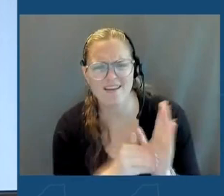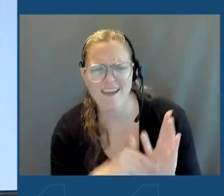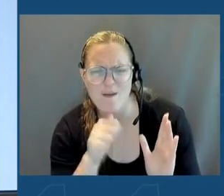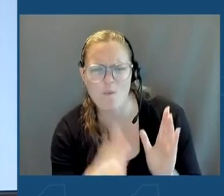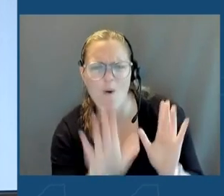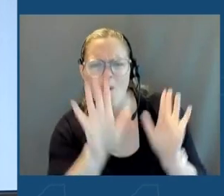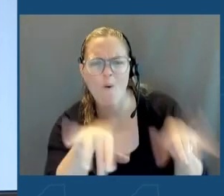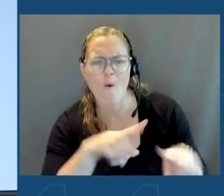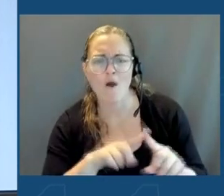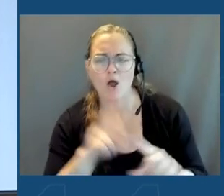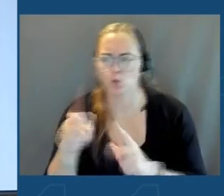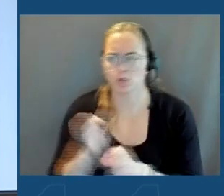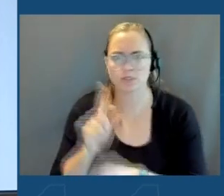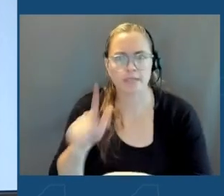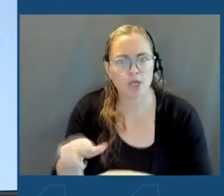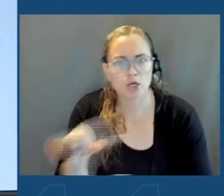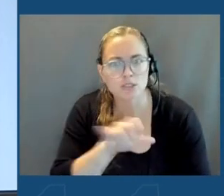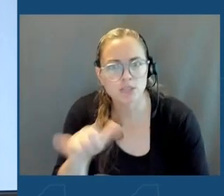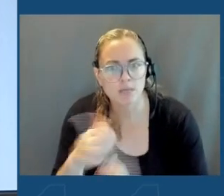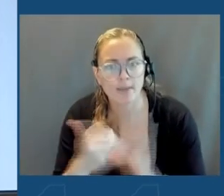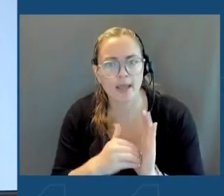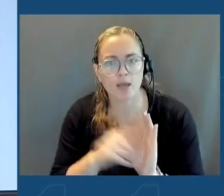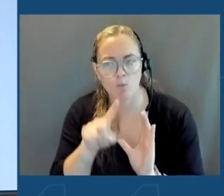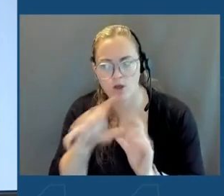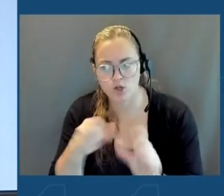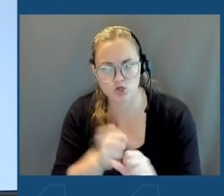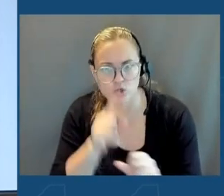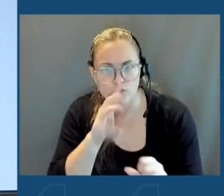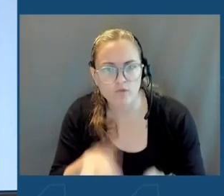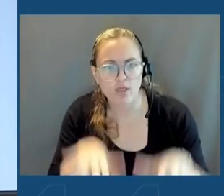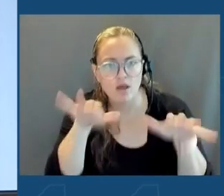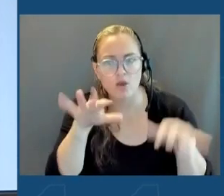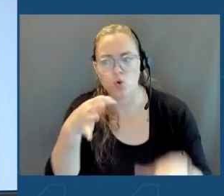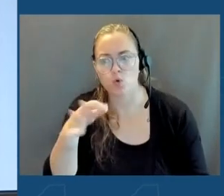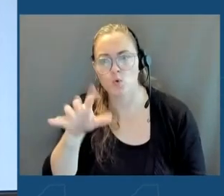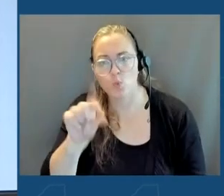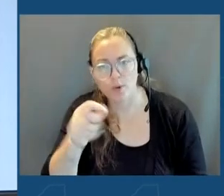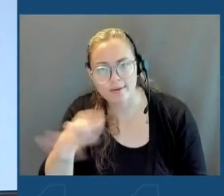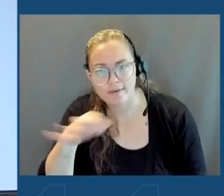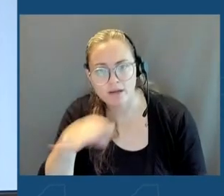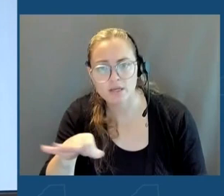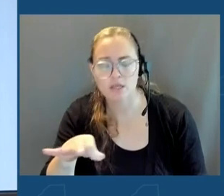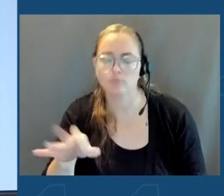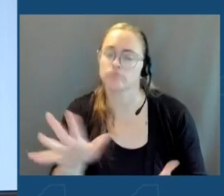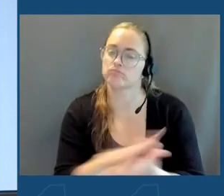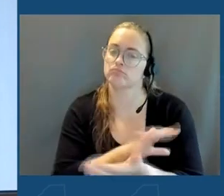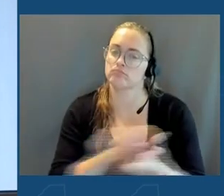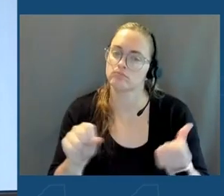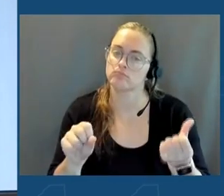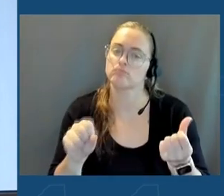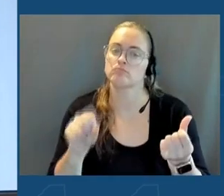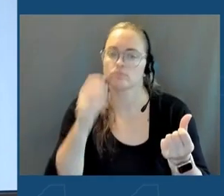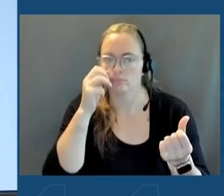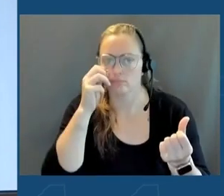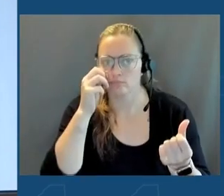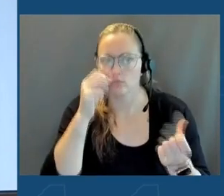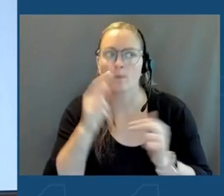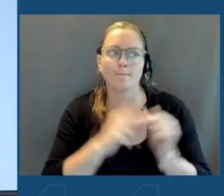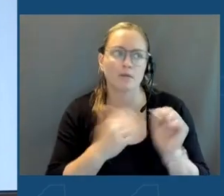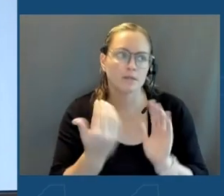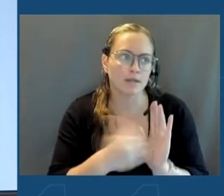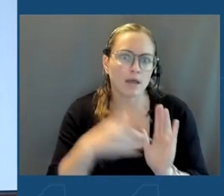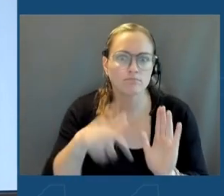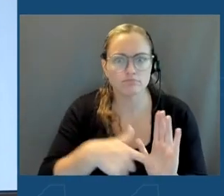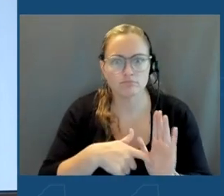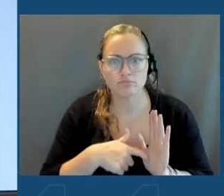Until 2 years later, we had another 100-year flood in 2019, and that was devastating. So we had to build back.